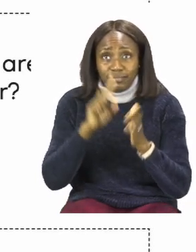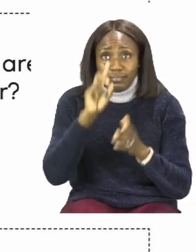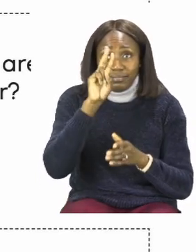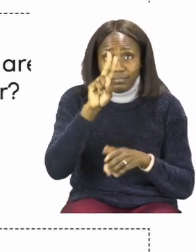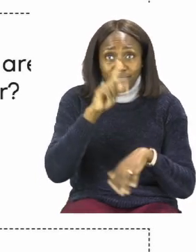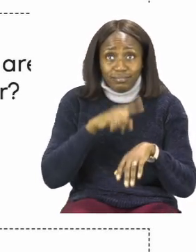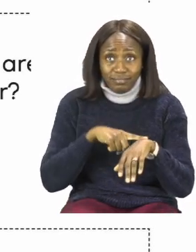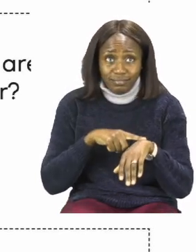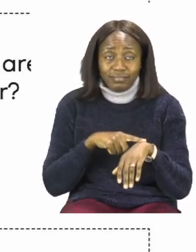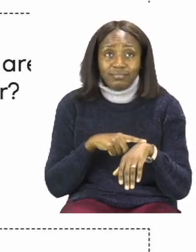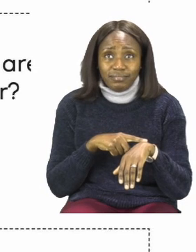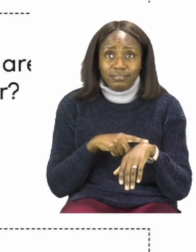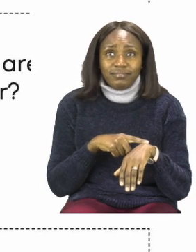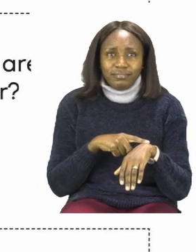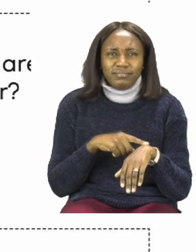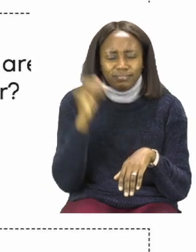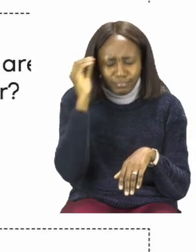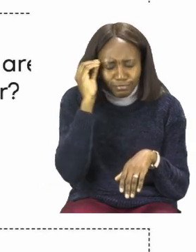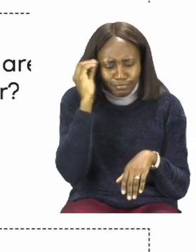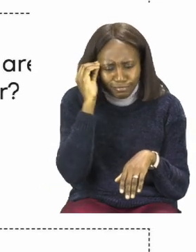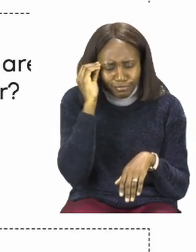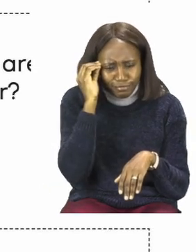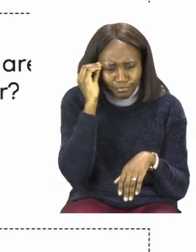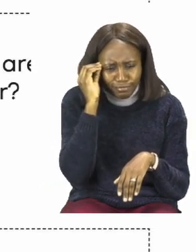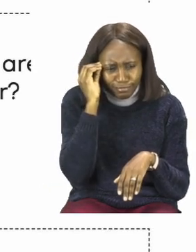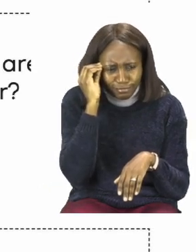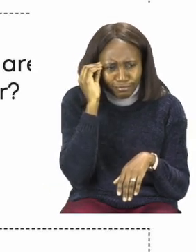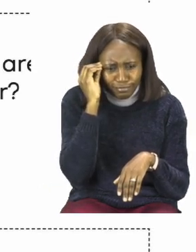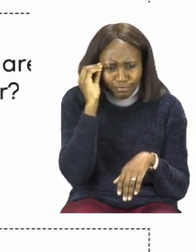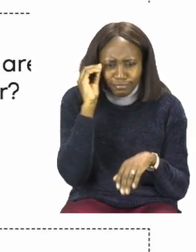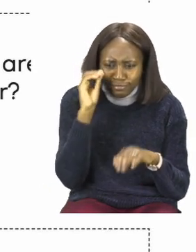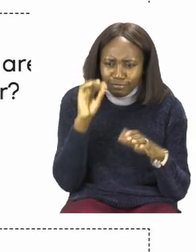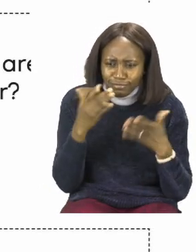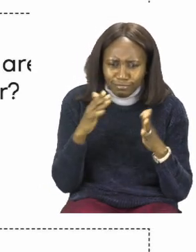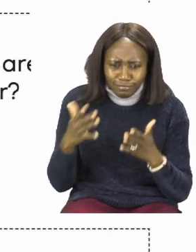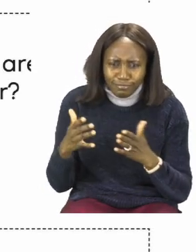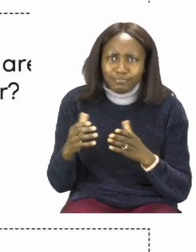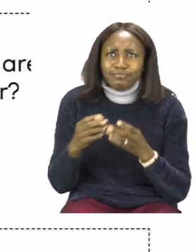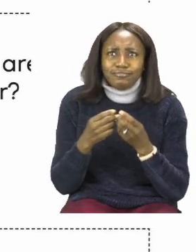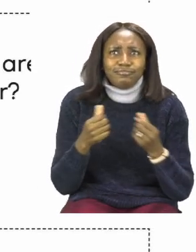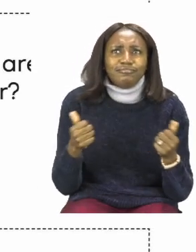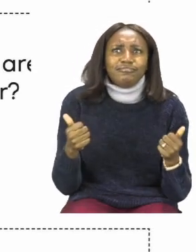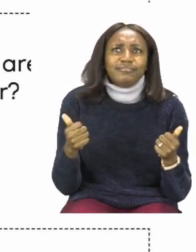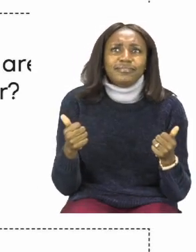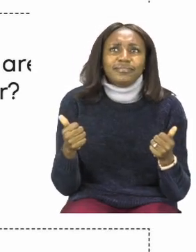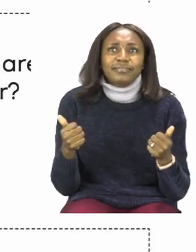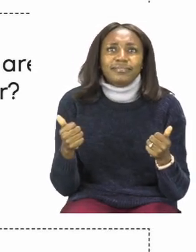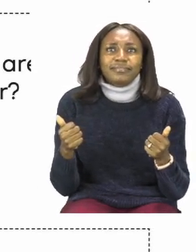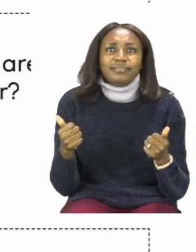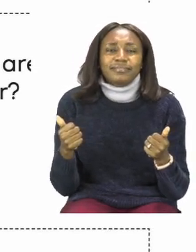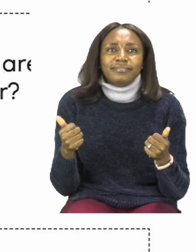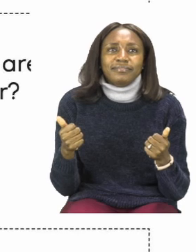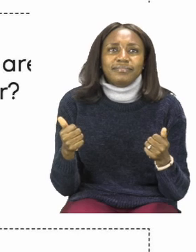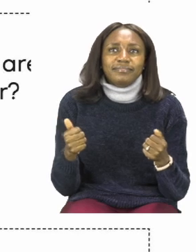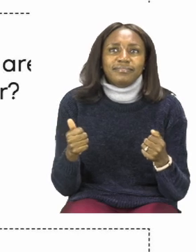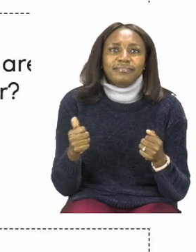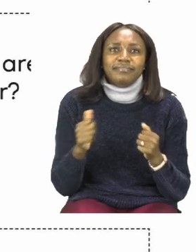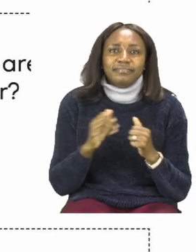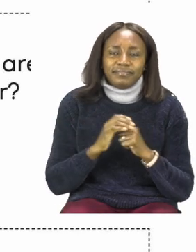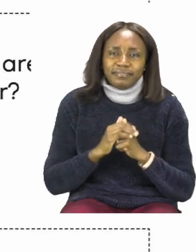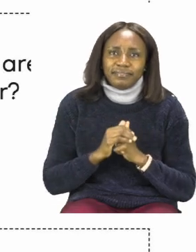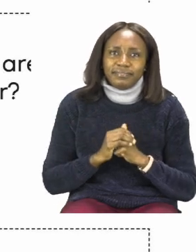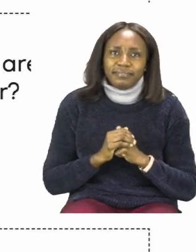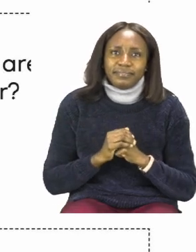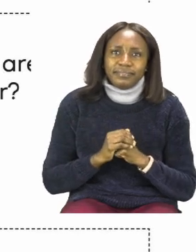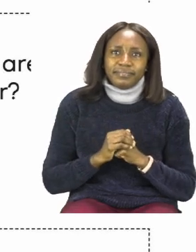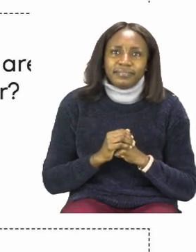is and then we need to pick out our numbers. After that we need to count in order for us to